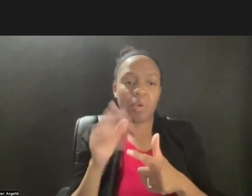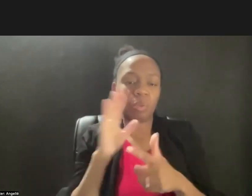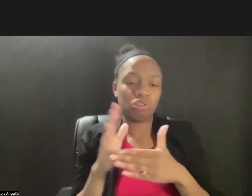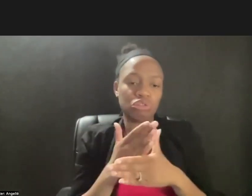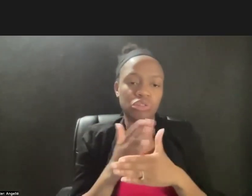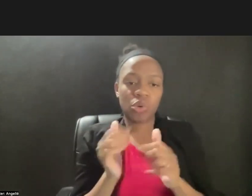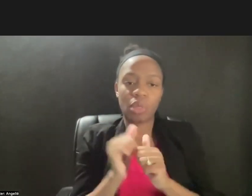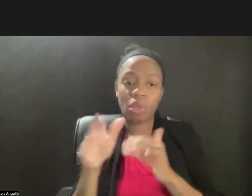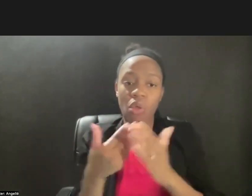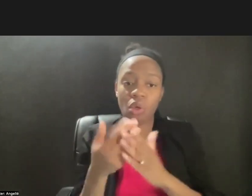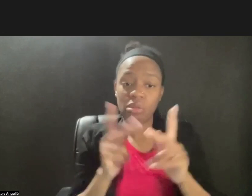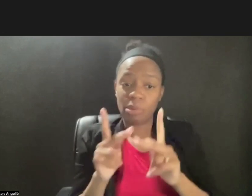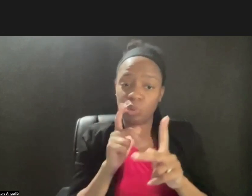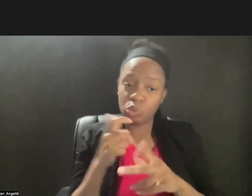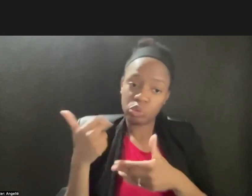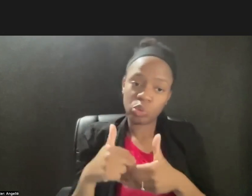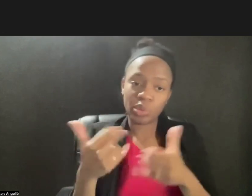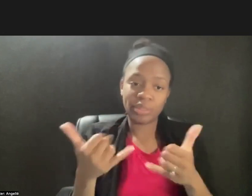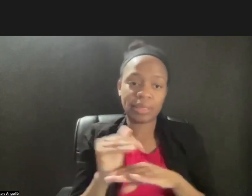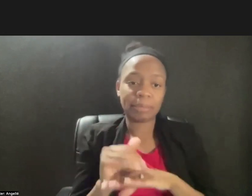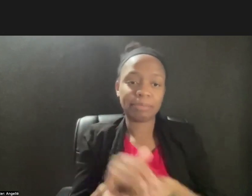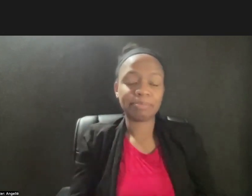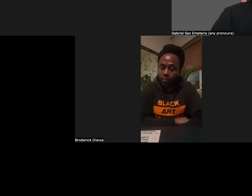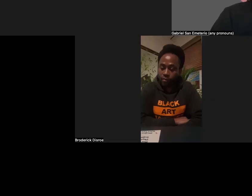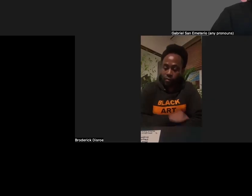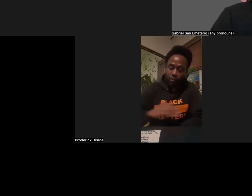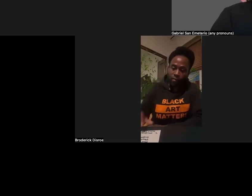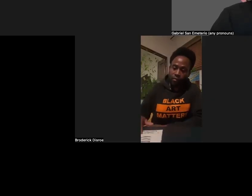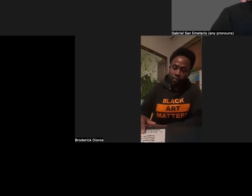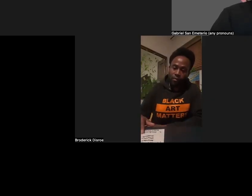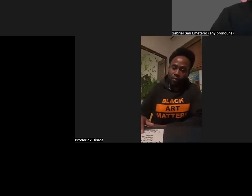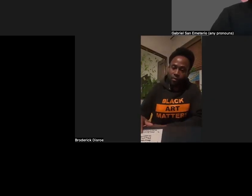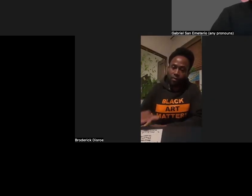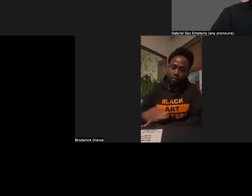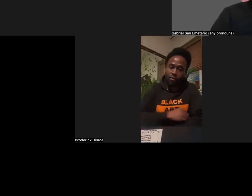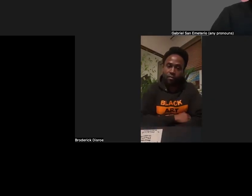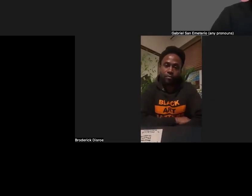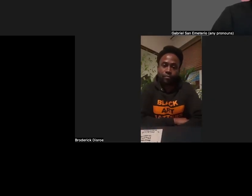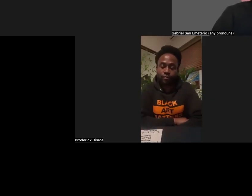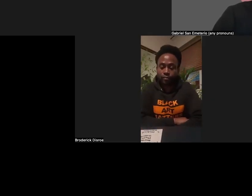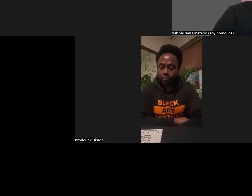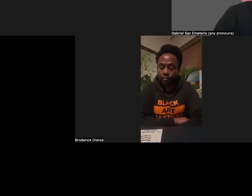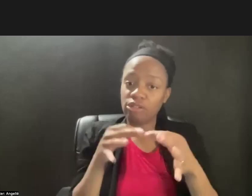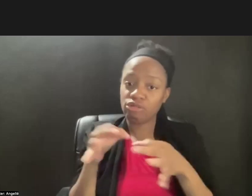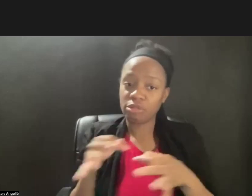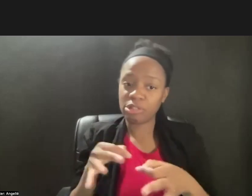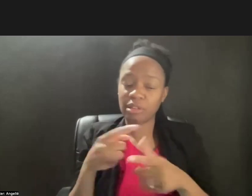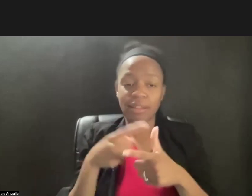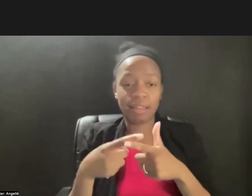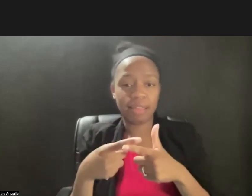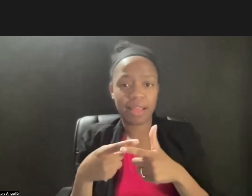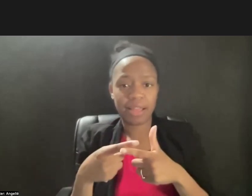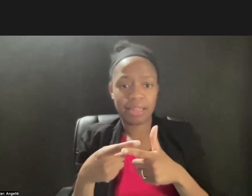people who joined us tonight. Sylvester, if you could provide a description of yourself and then tell us about